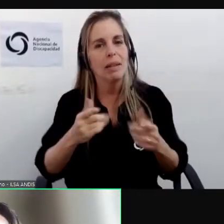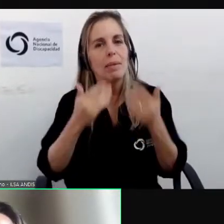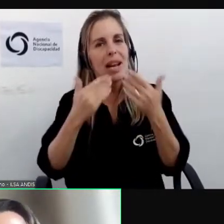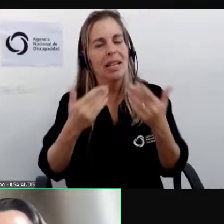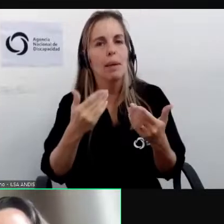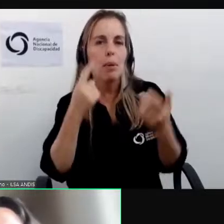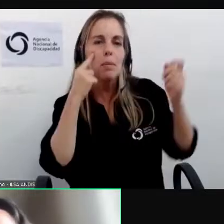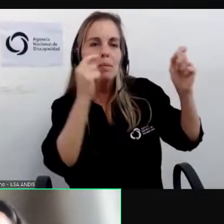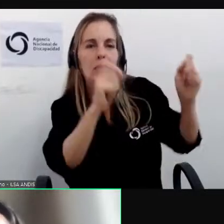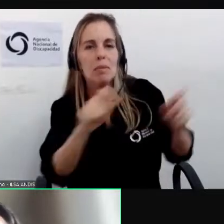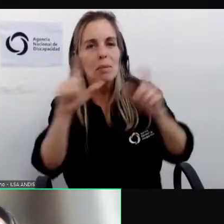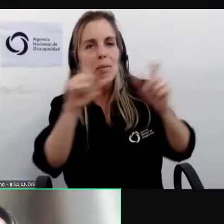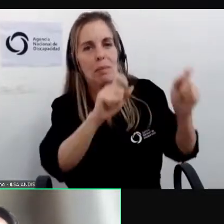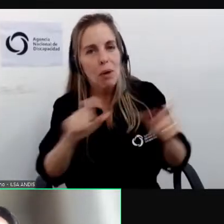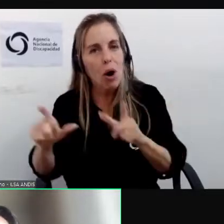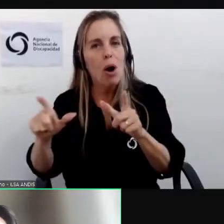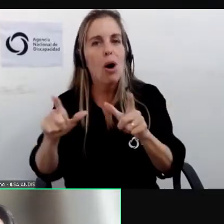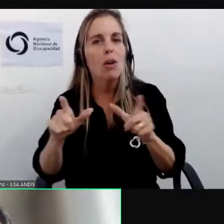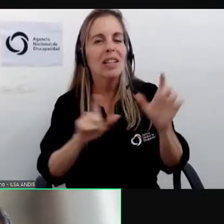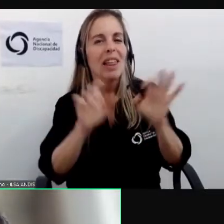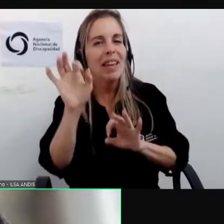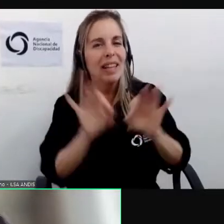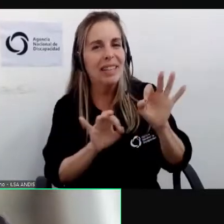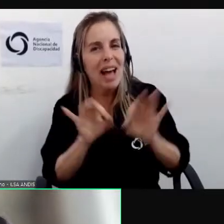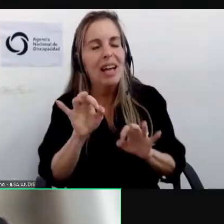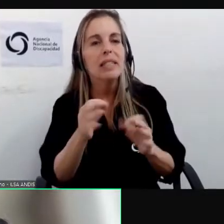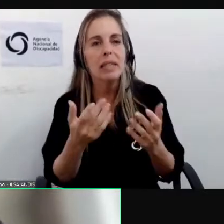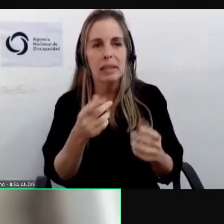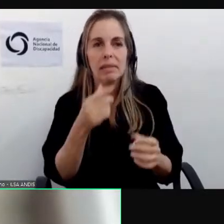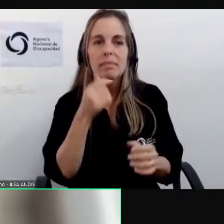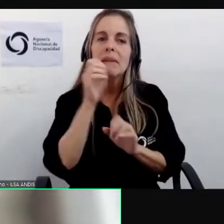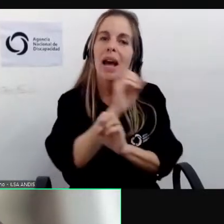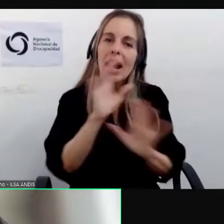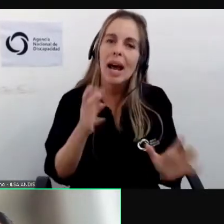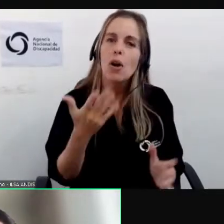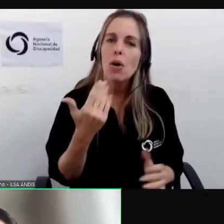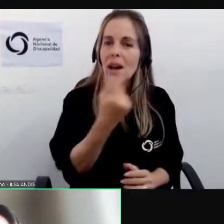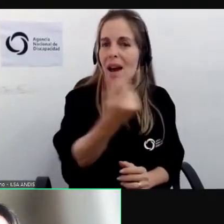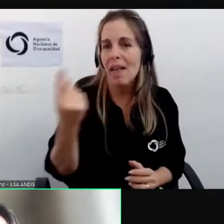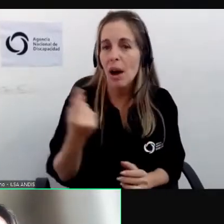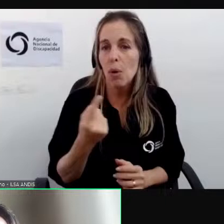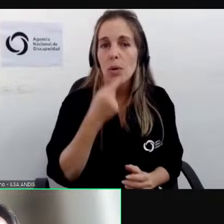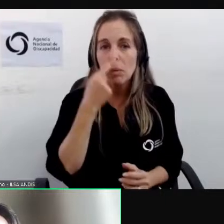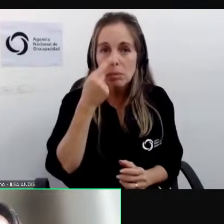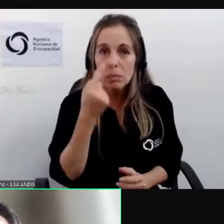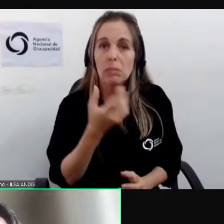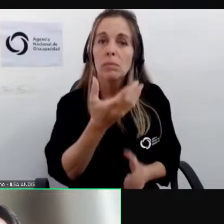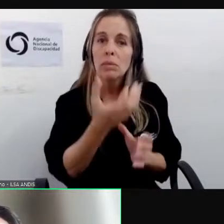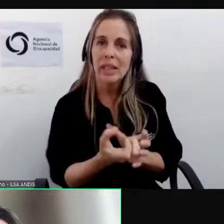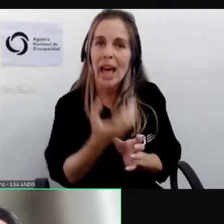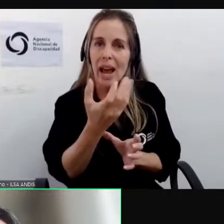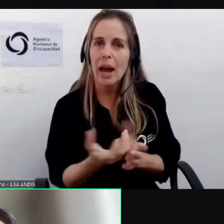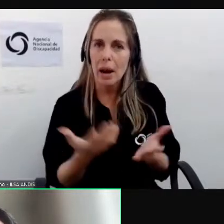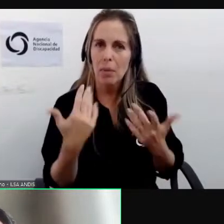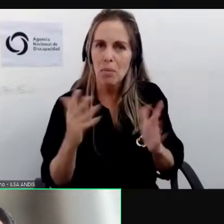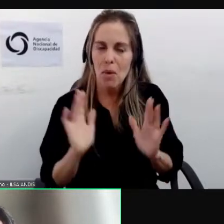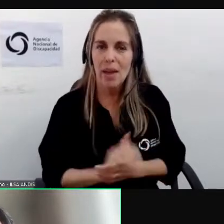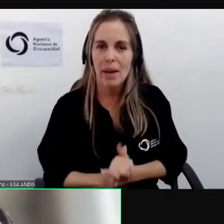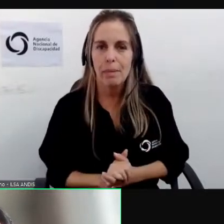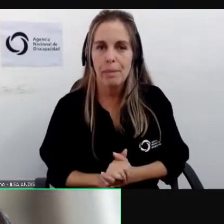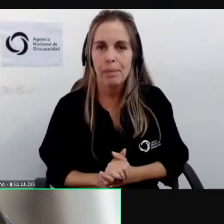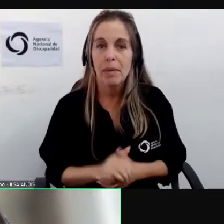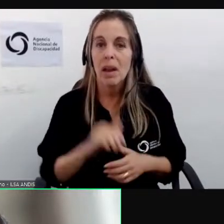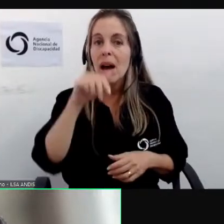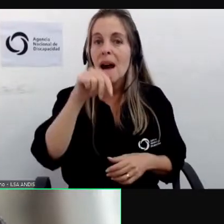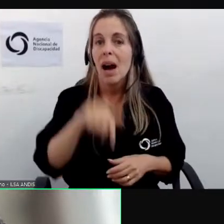much information and sharing the documents, the fact that they can be downloaded by each of the participants